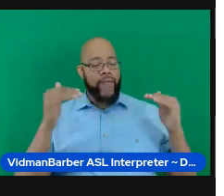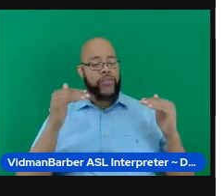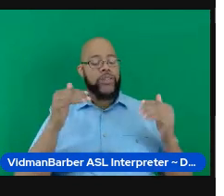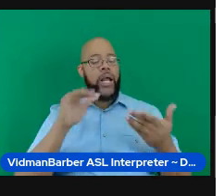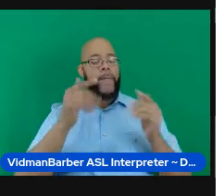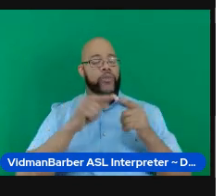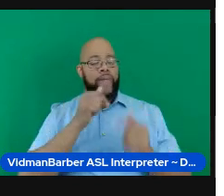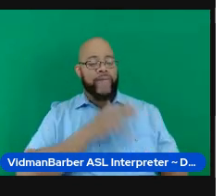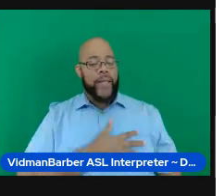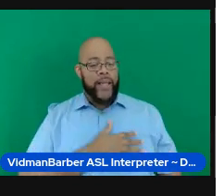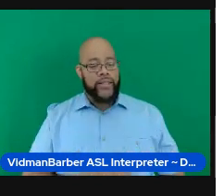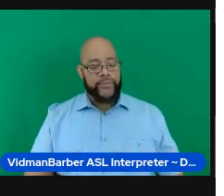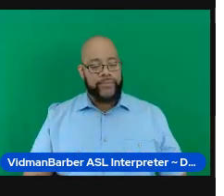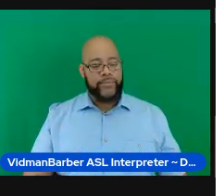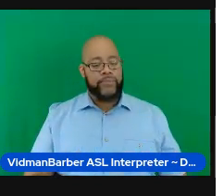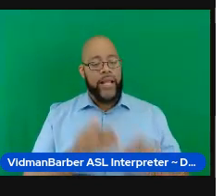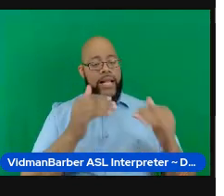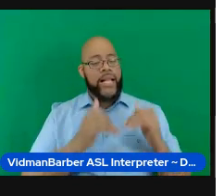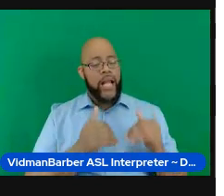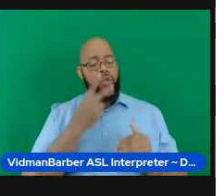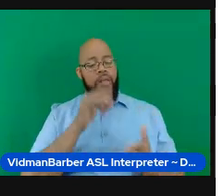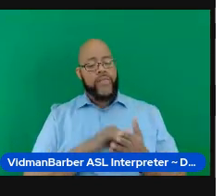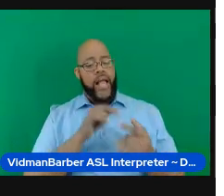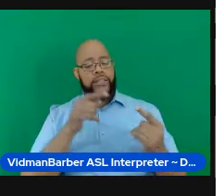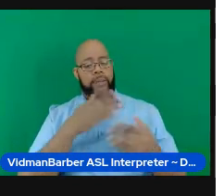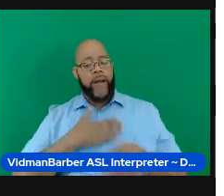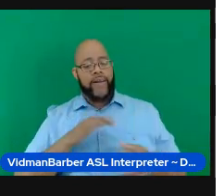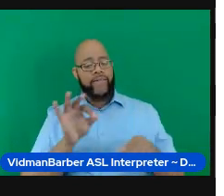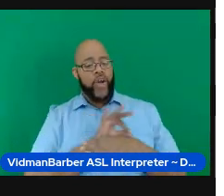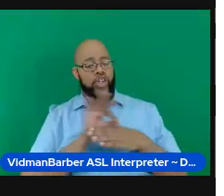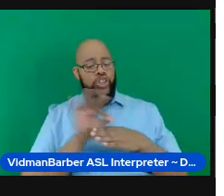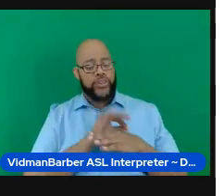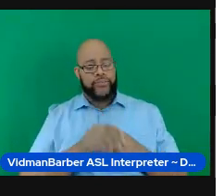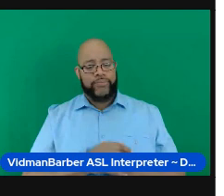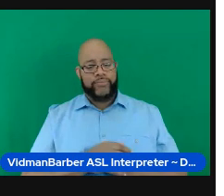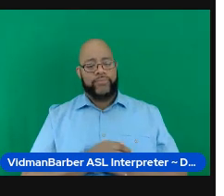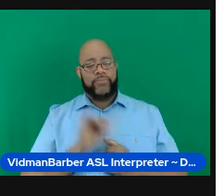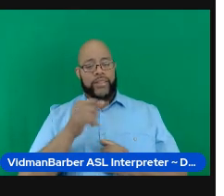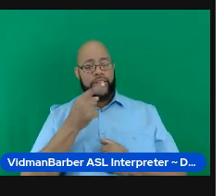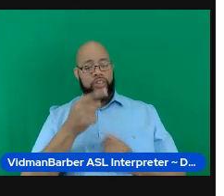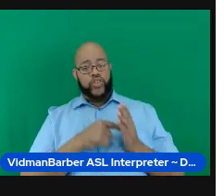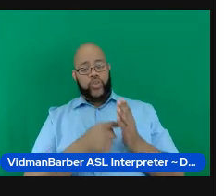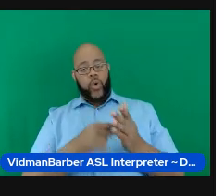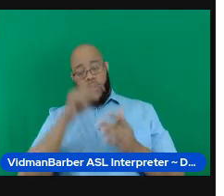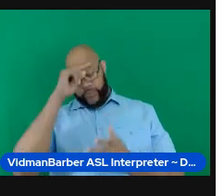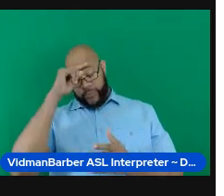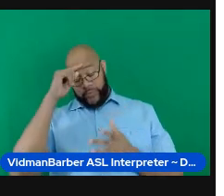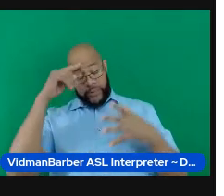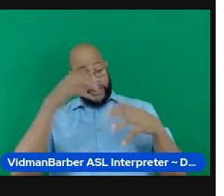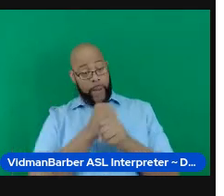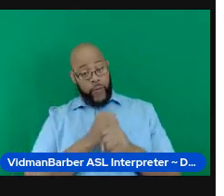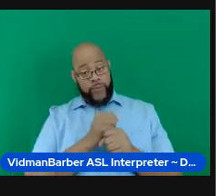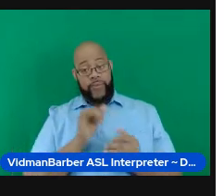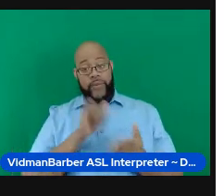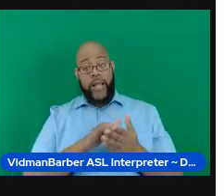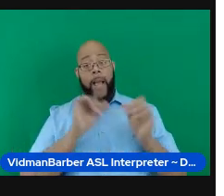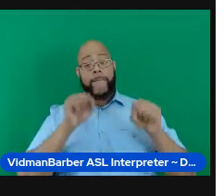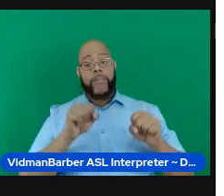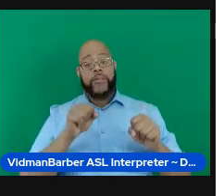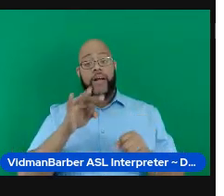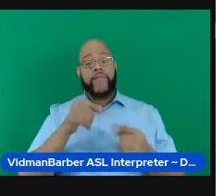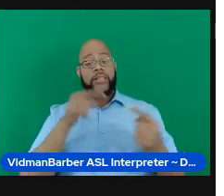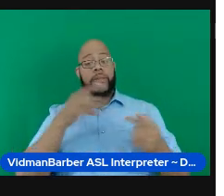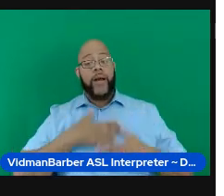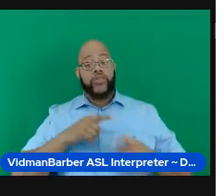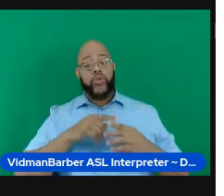females. We next looked at antibody functions, and here I am just showing you a summary. The ability of antibodies